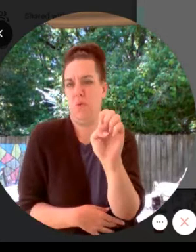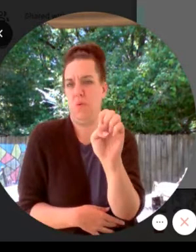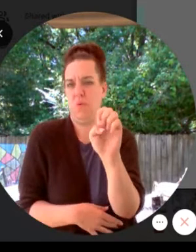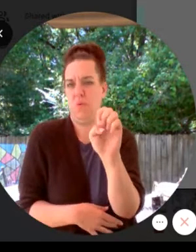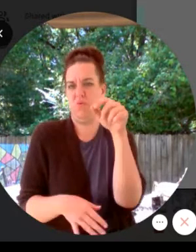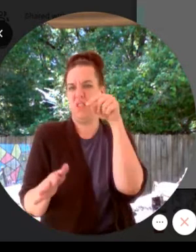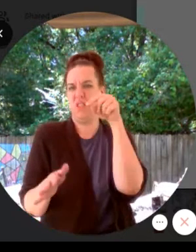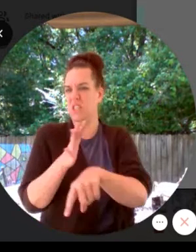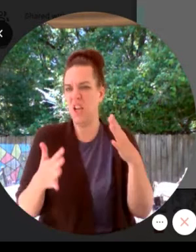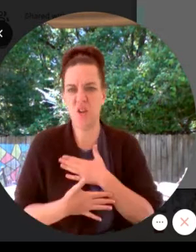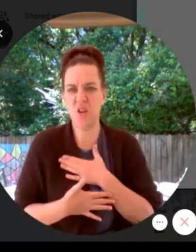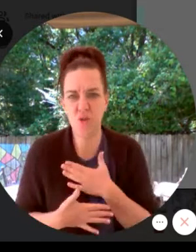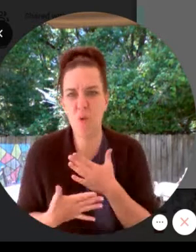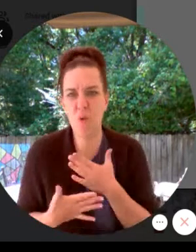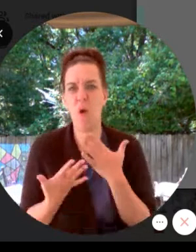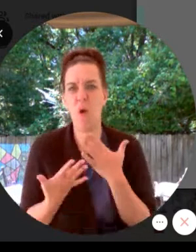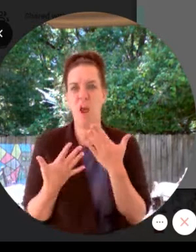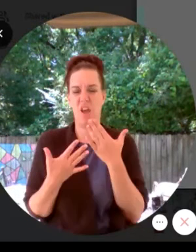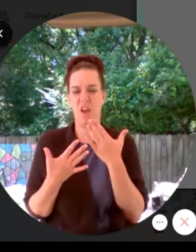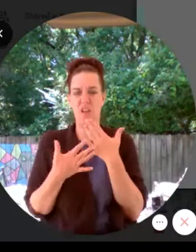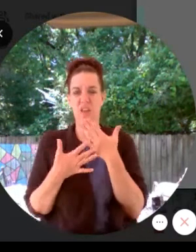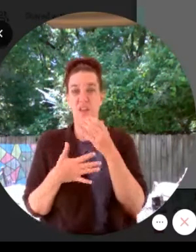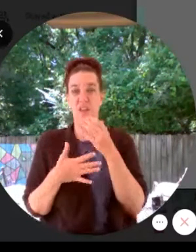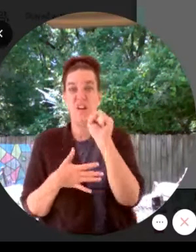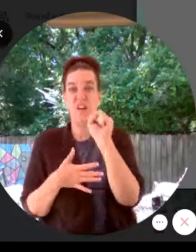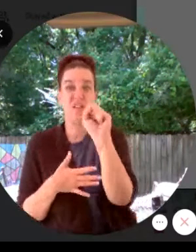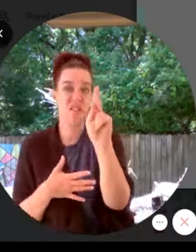fuddy-duddy, a skunk.